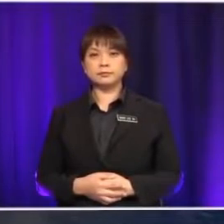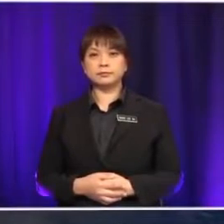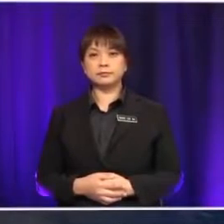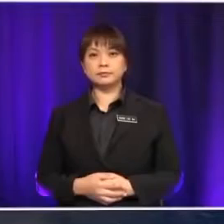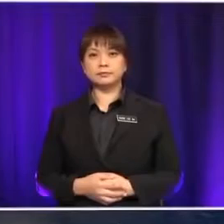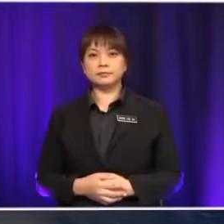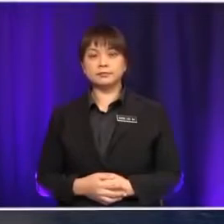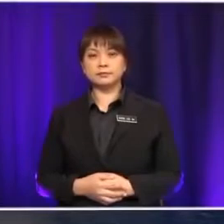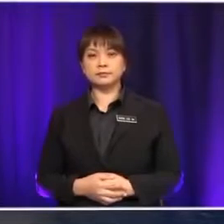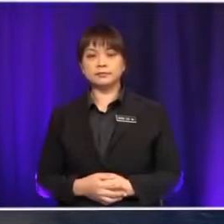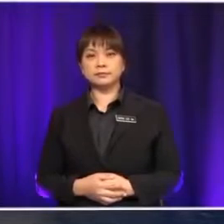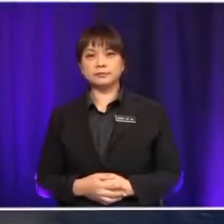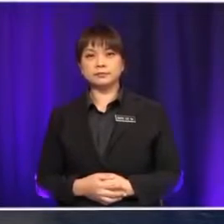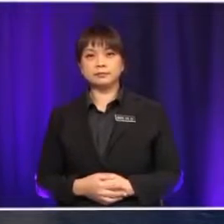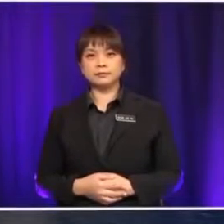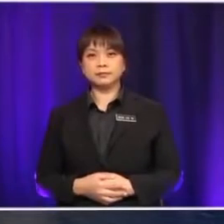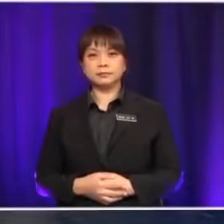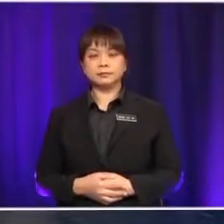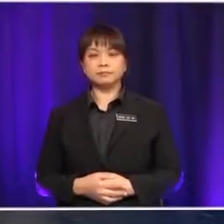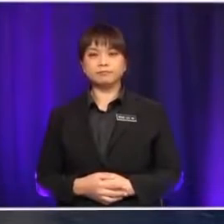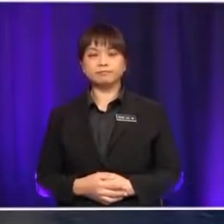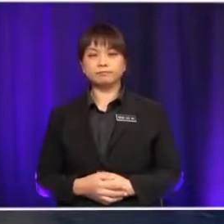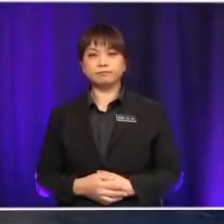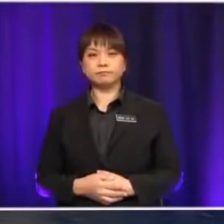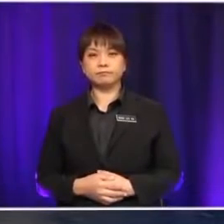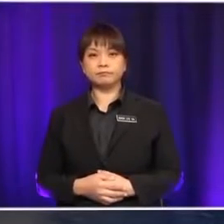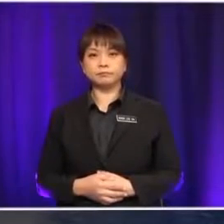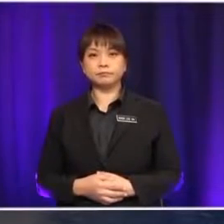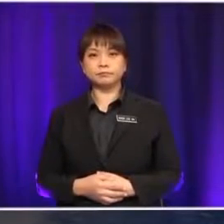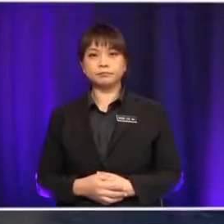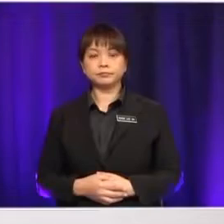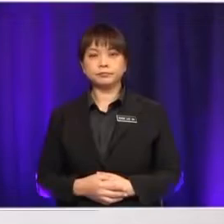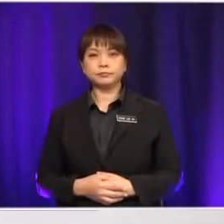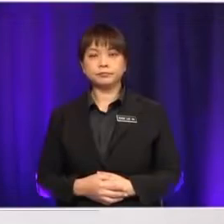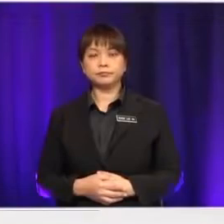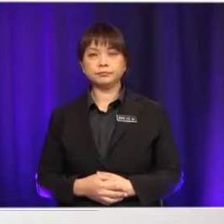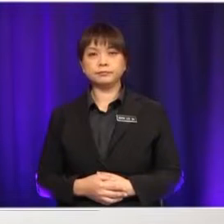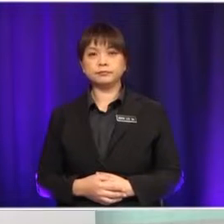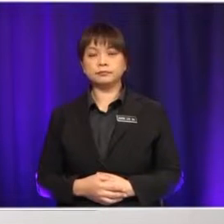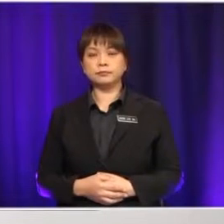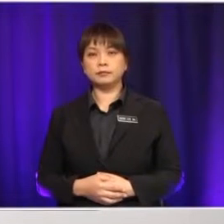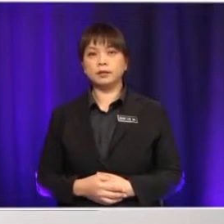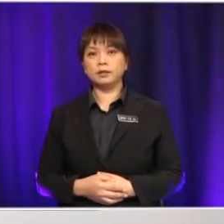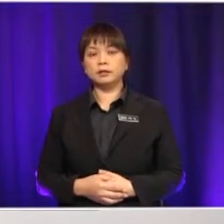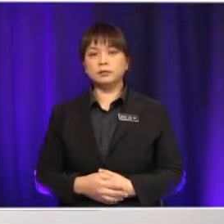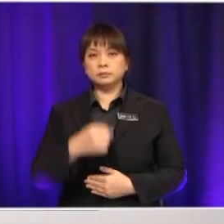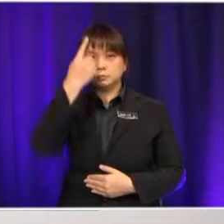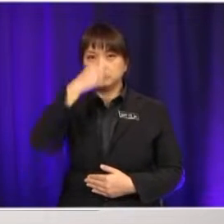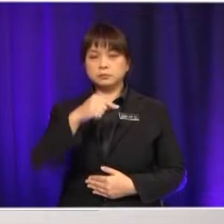happy. Okay, we'll like Wen Kai to start first, then Wen Hui, right? Okay, Wen Kai, for this part,